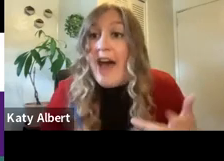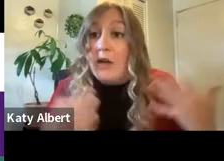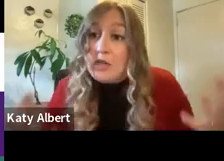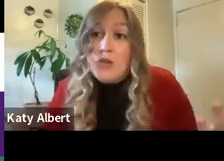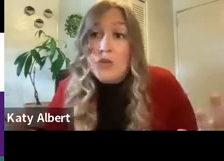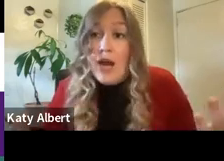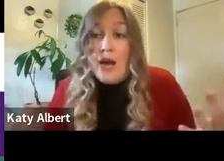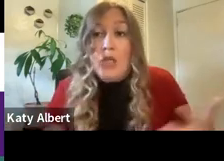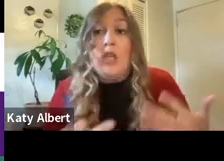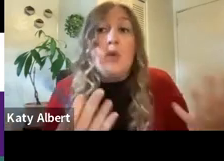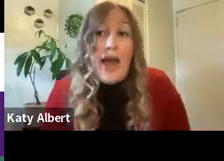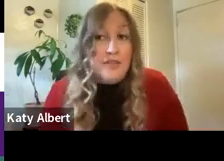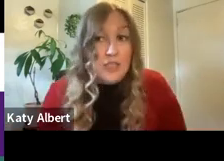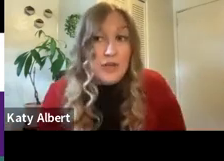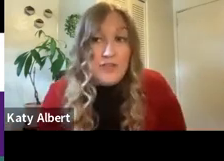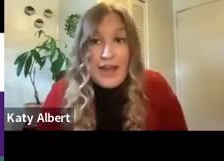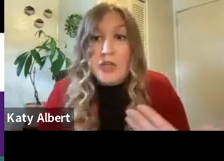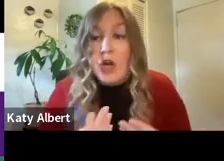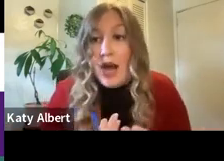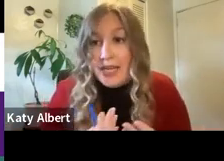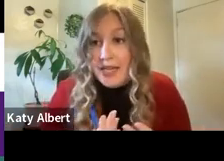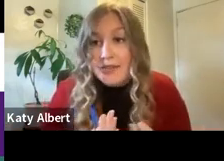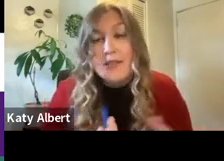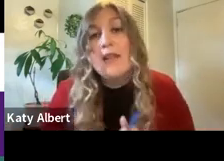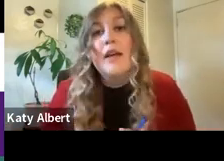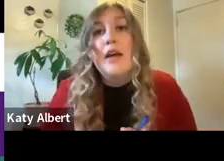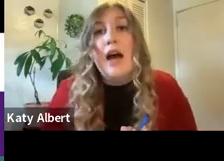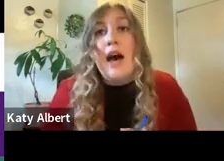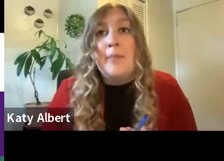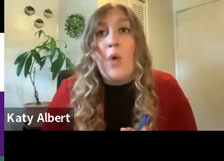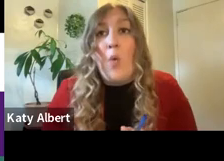what value you have to provide your audience,